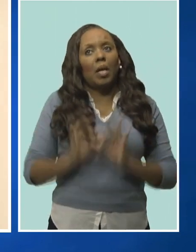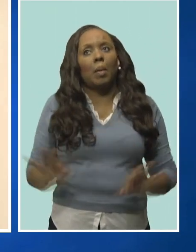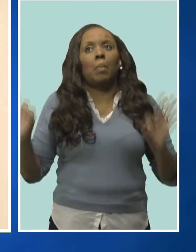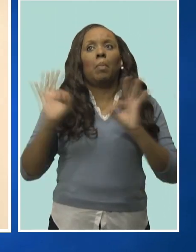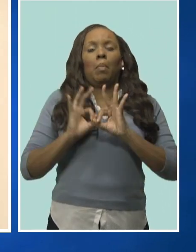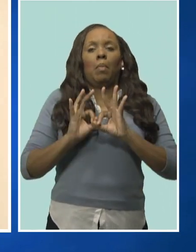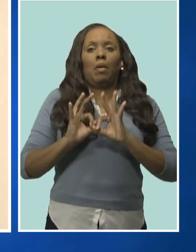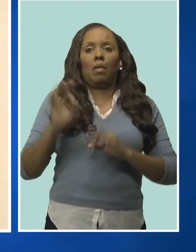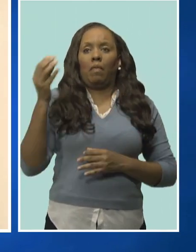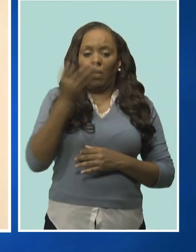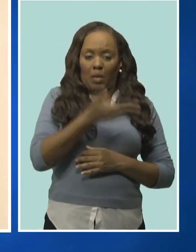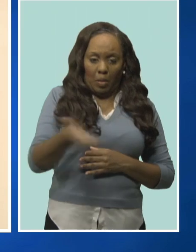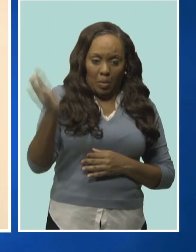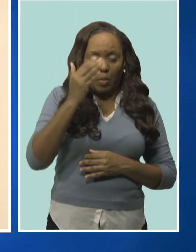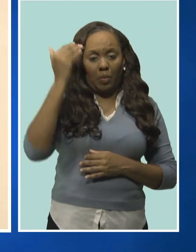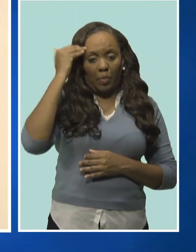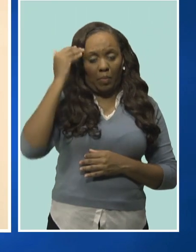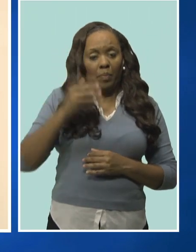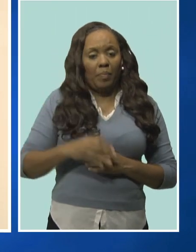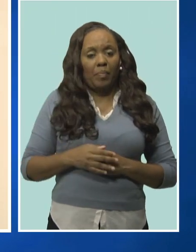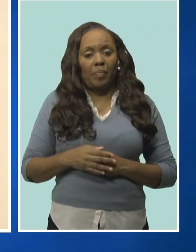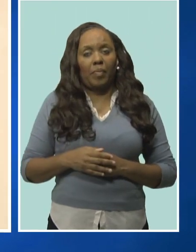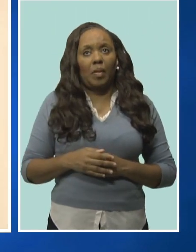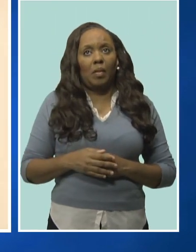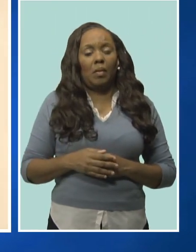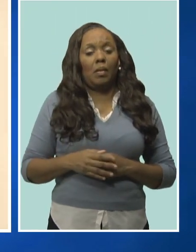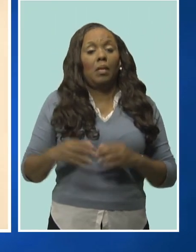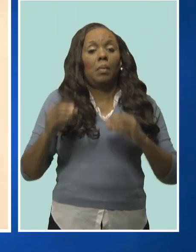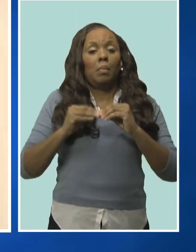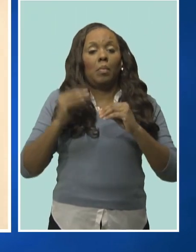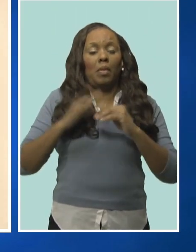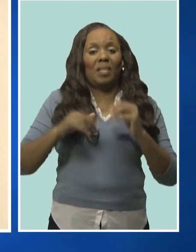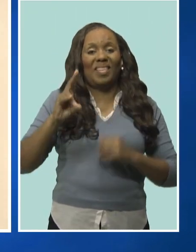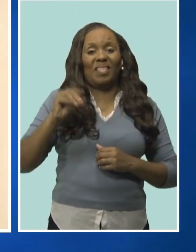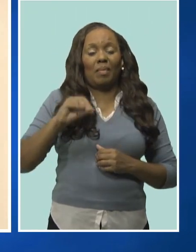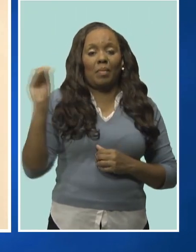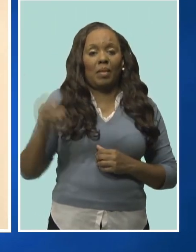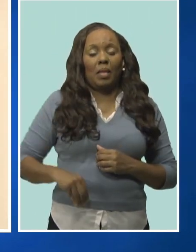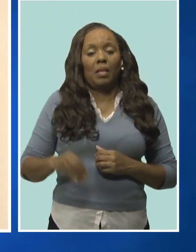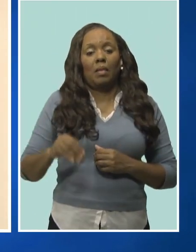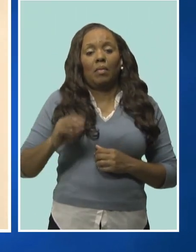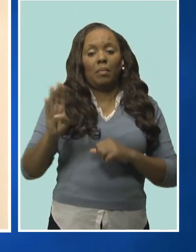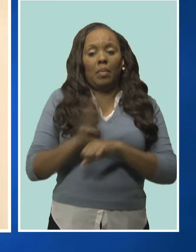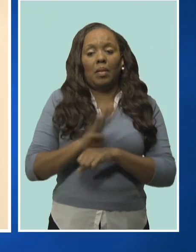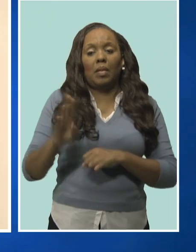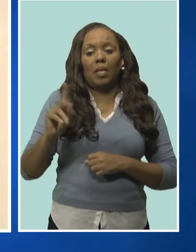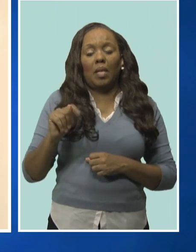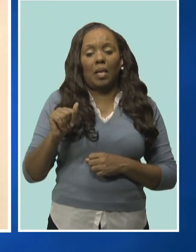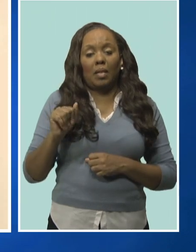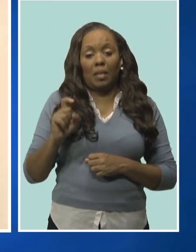appreciate because more than 70% of our corporate taxes are actually paid by companies that are